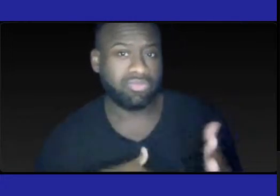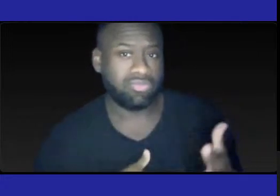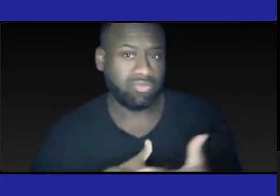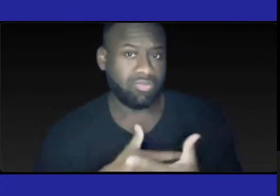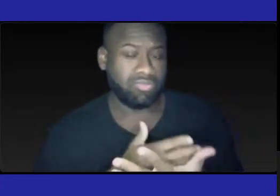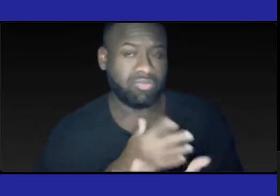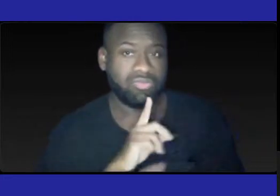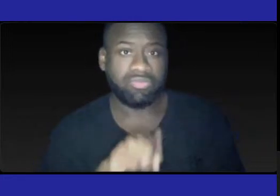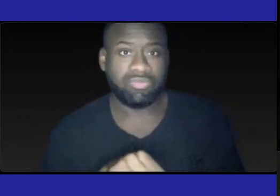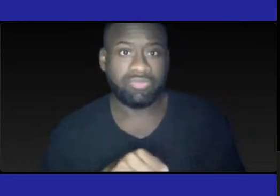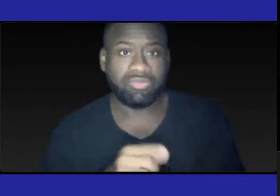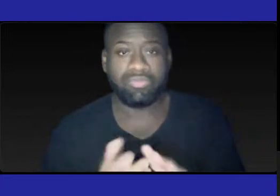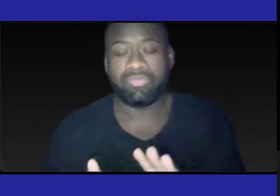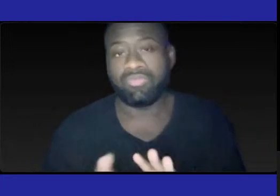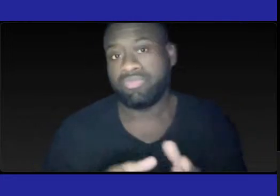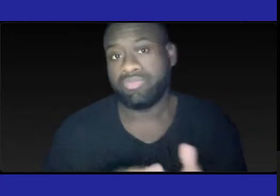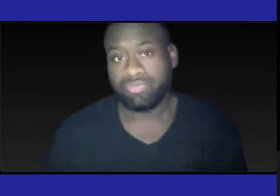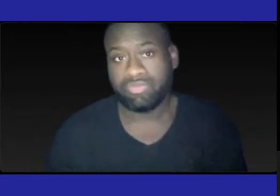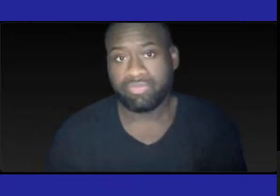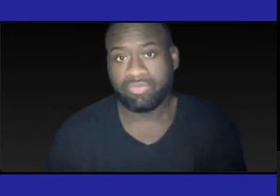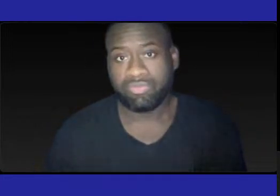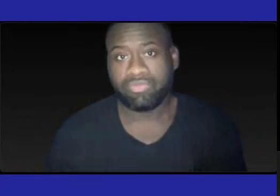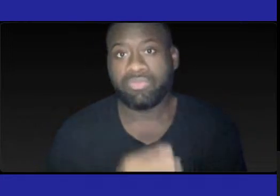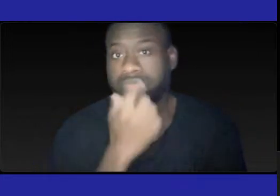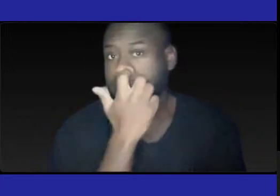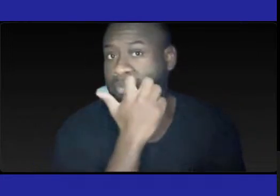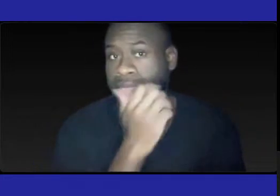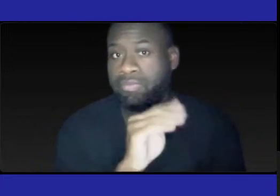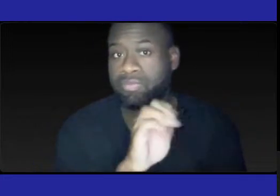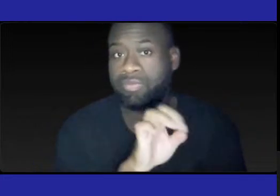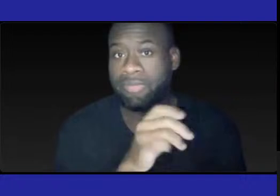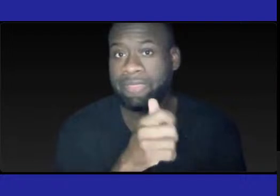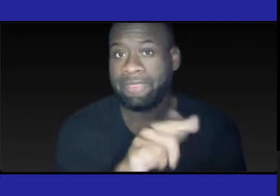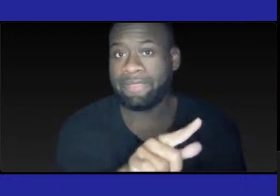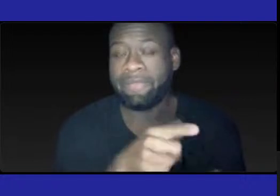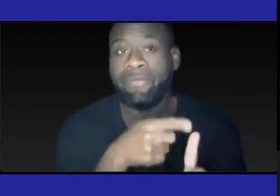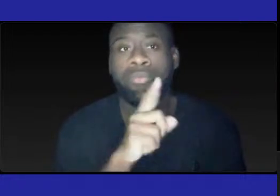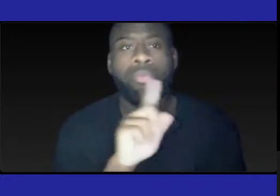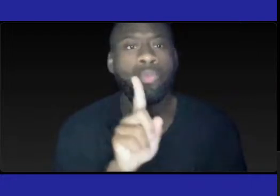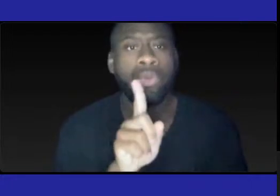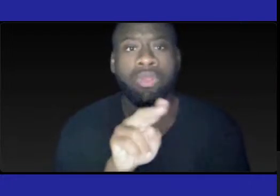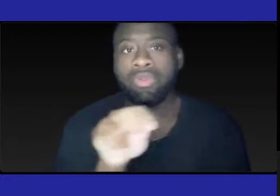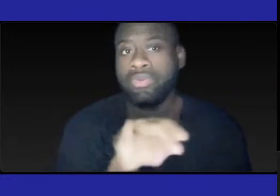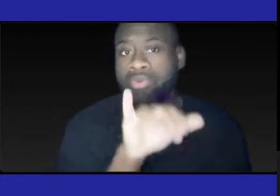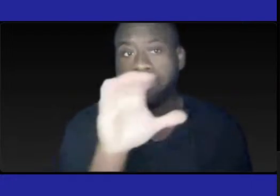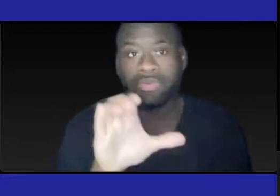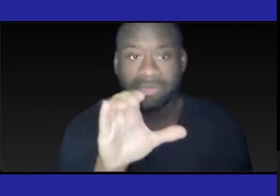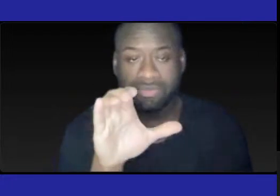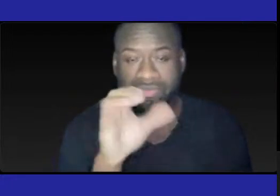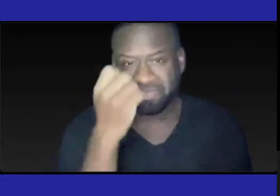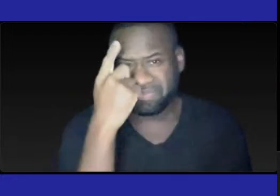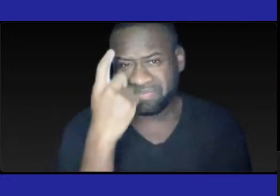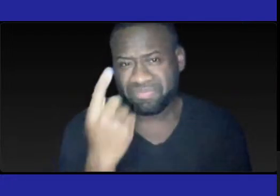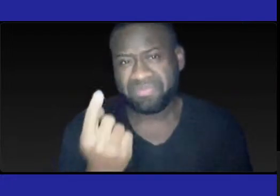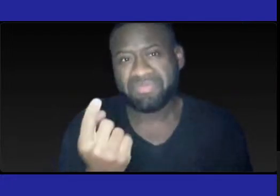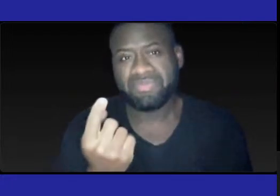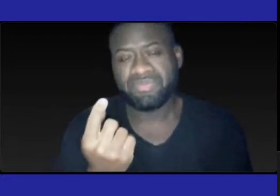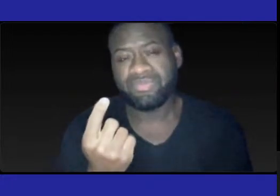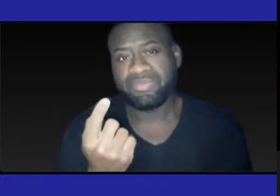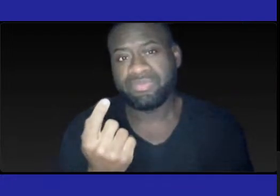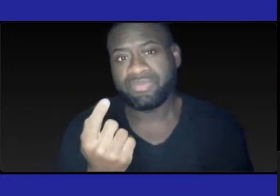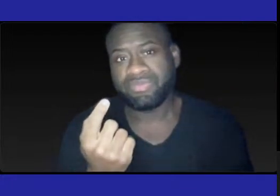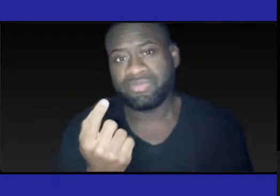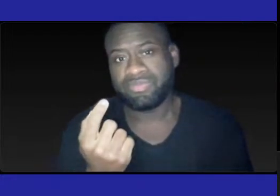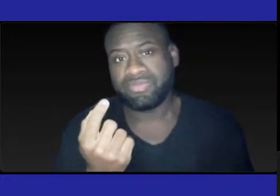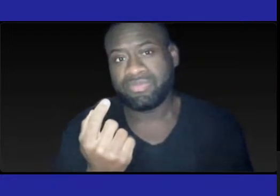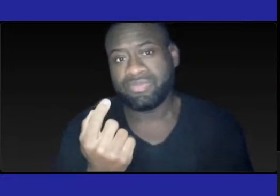pregnancy-associated deaths. That's the maternal mortality report from New York City. And it's